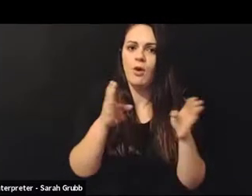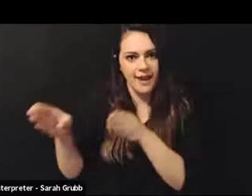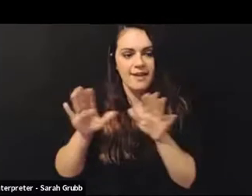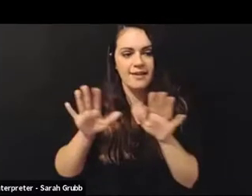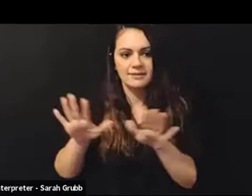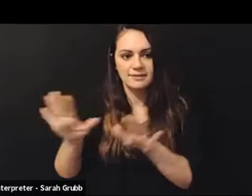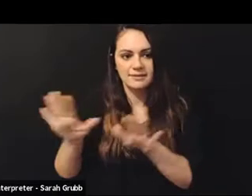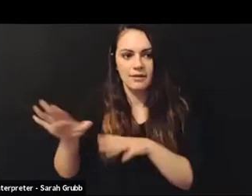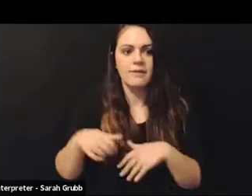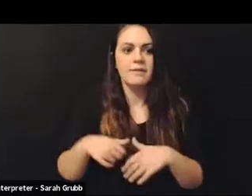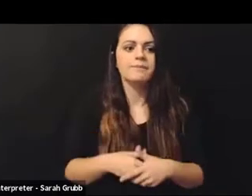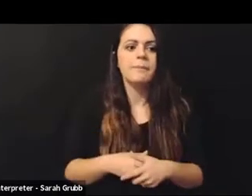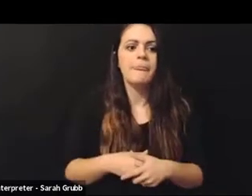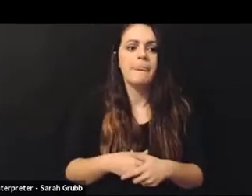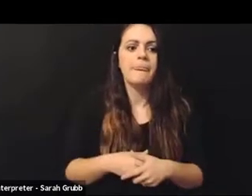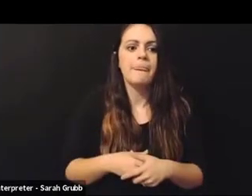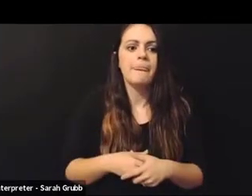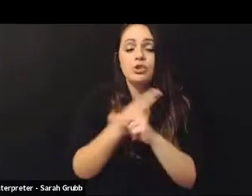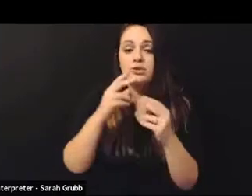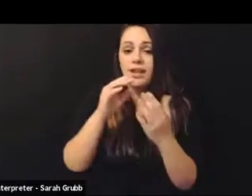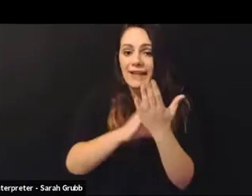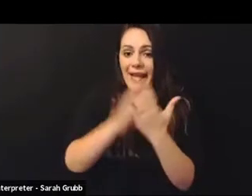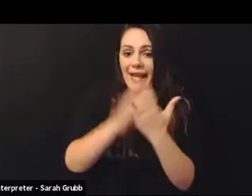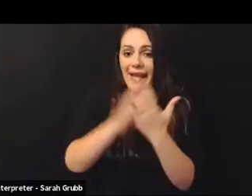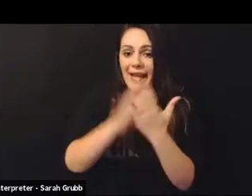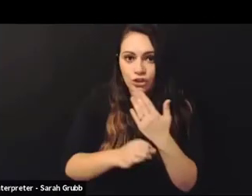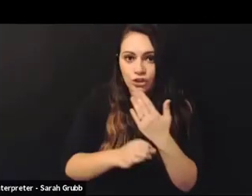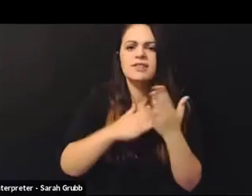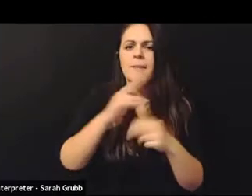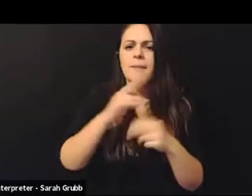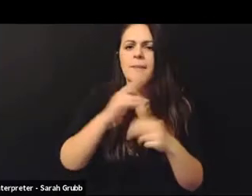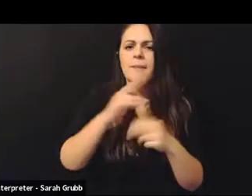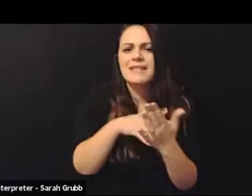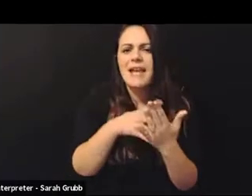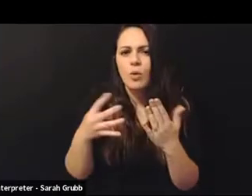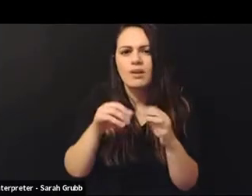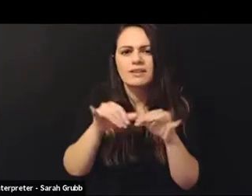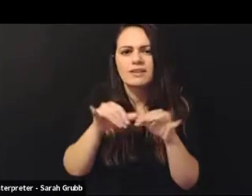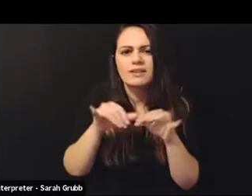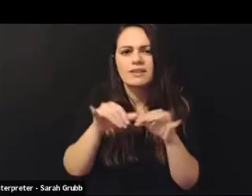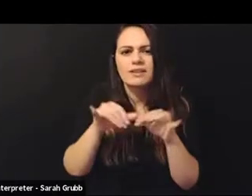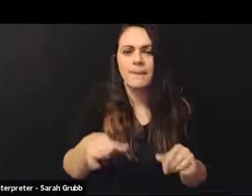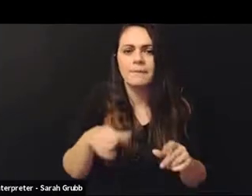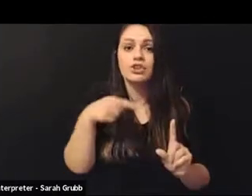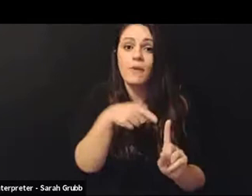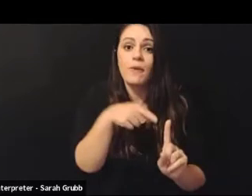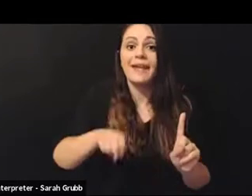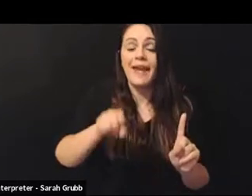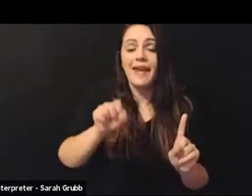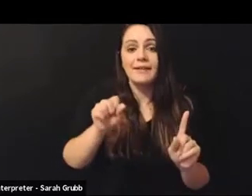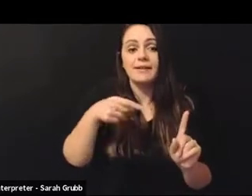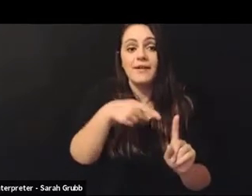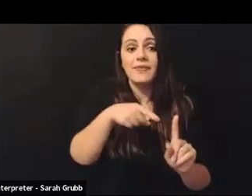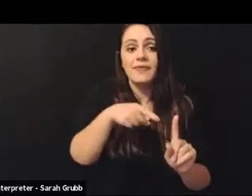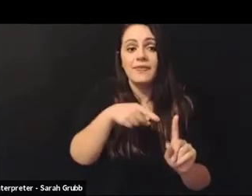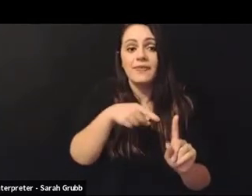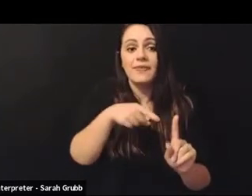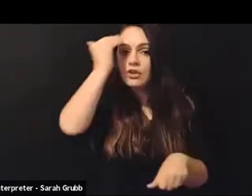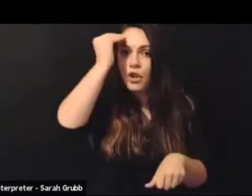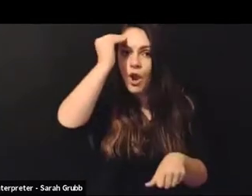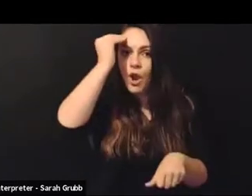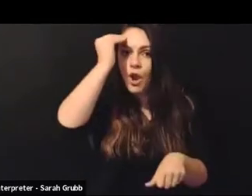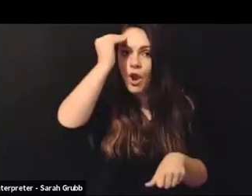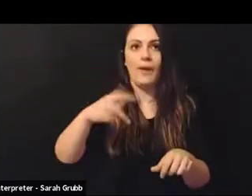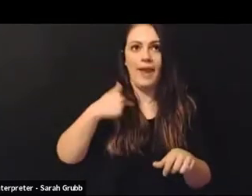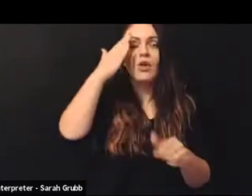that they're following so they know, you know, what I'm doing now, but what's coming next, what they might be able to refer back to